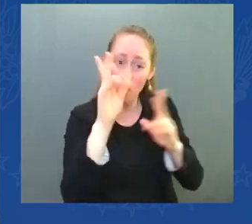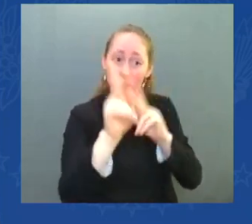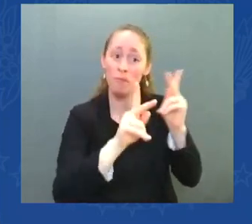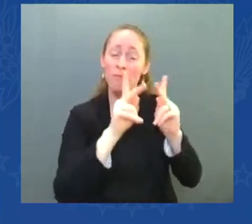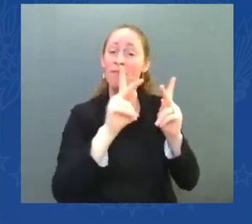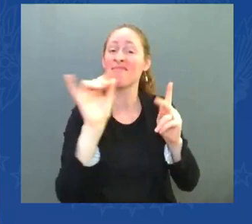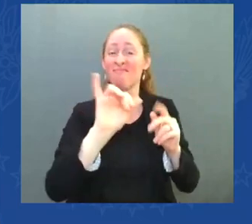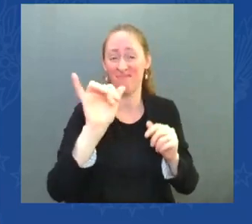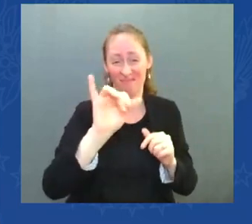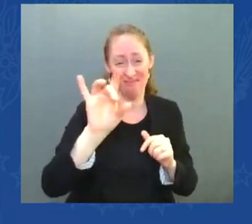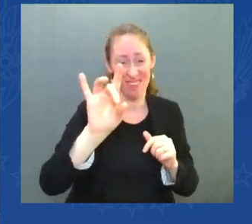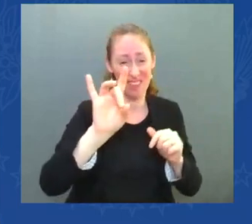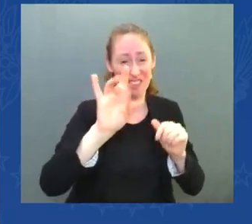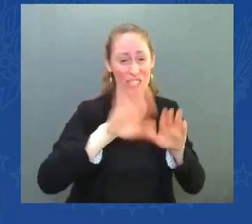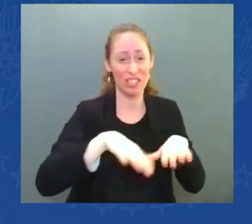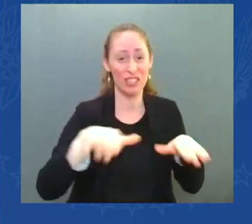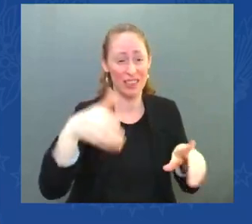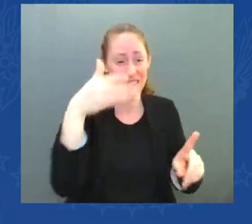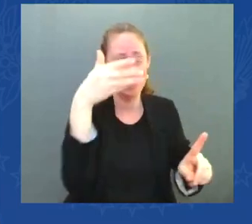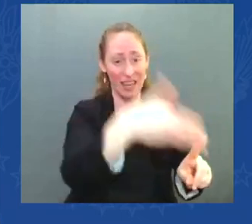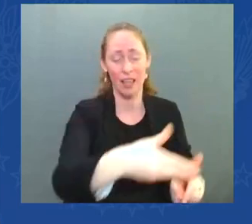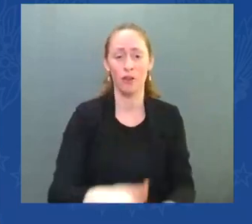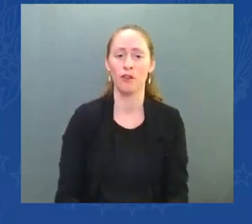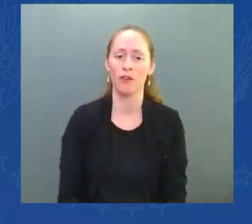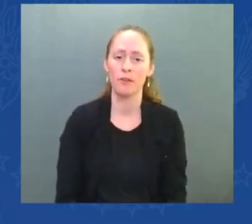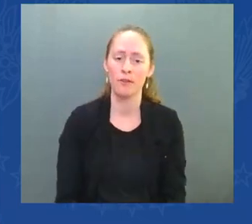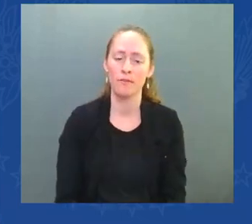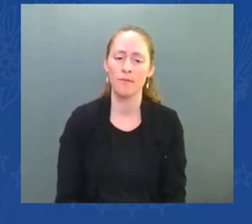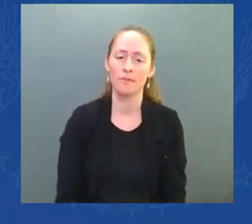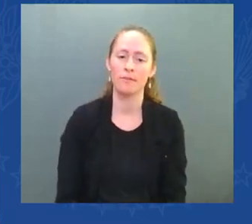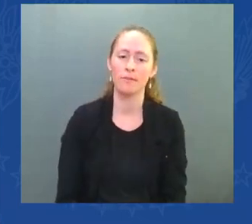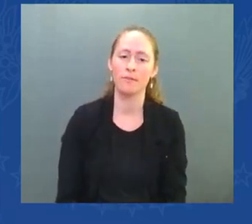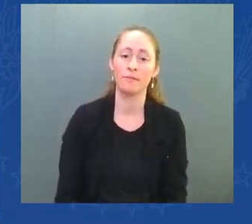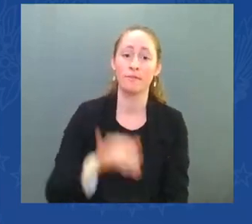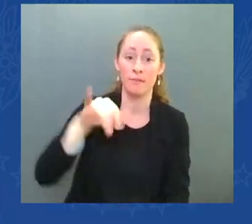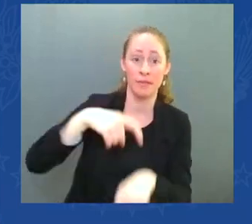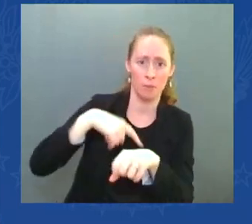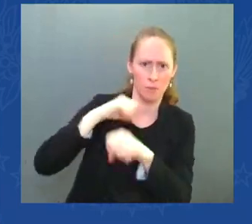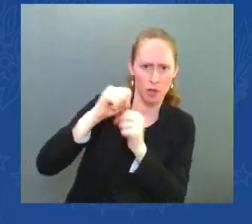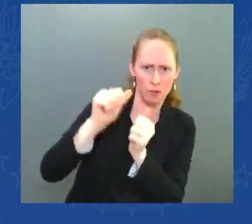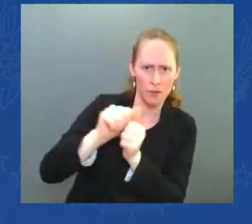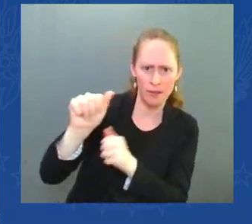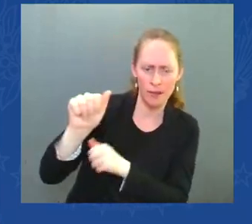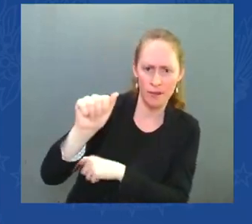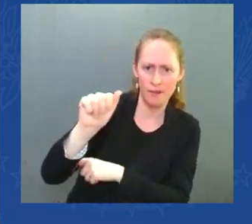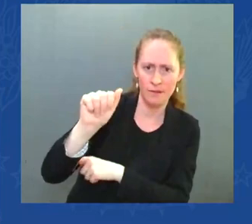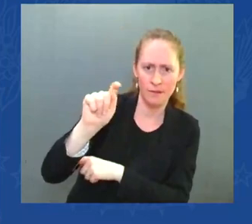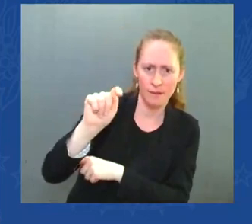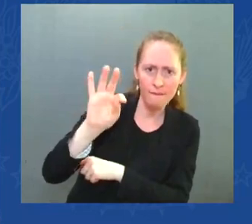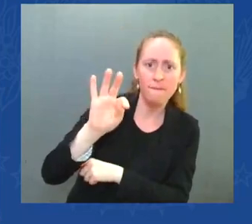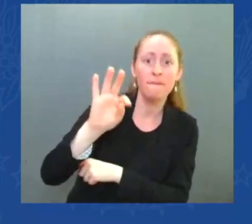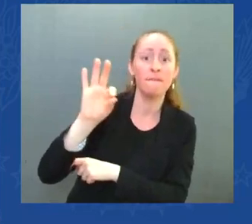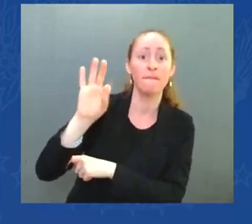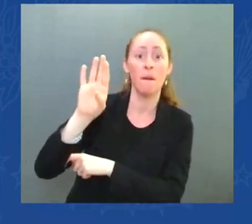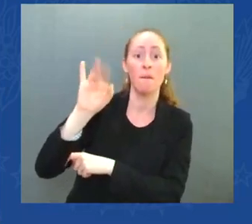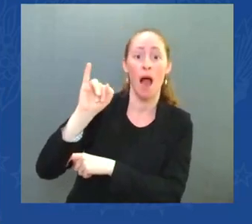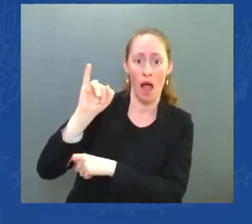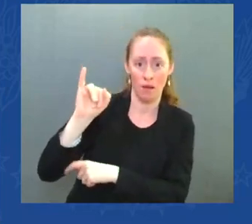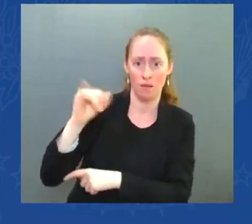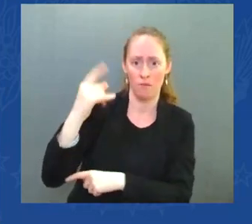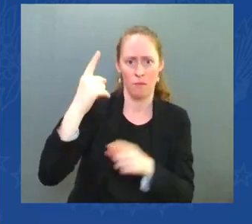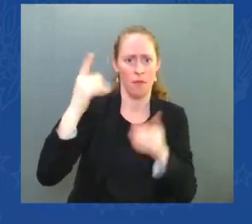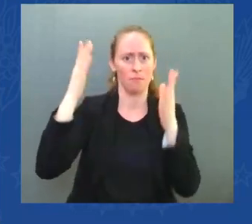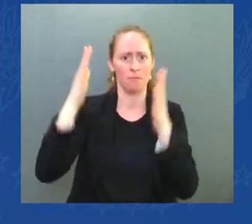find and then to bring to justice a bigot who drove from Indiana to outside Toledo to torch the largest mosque in